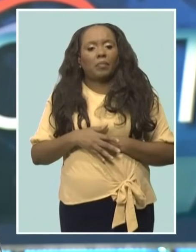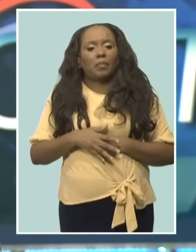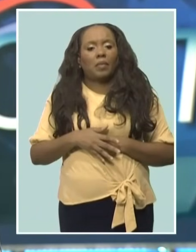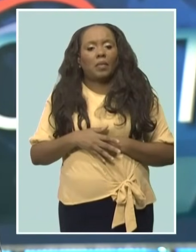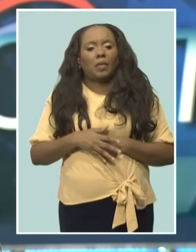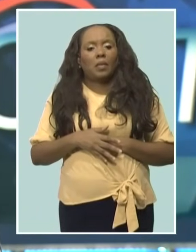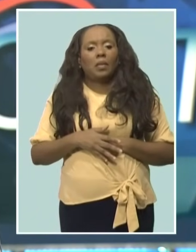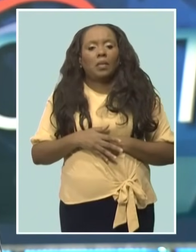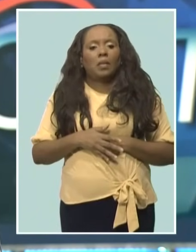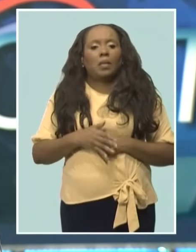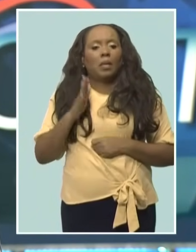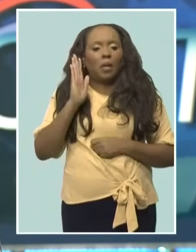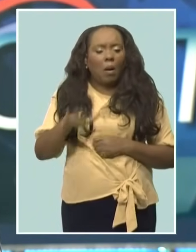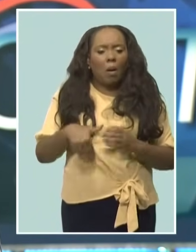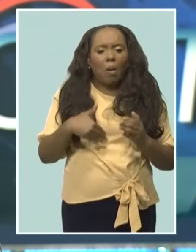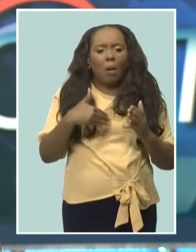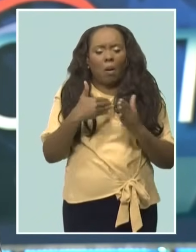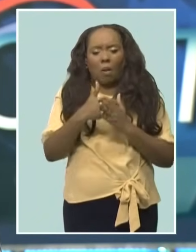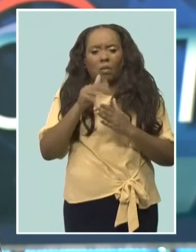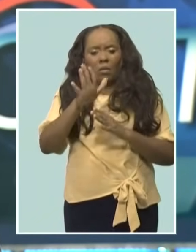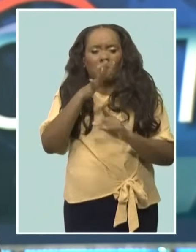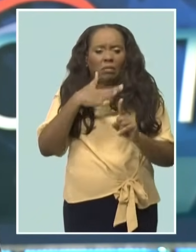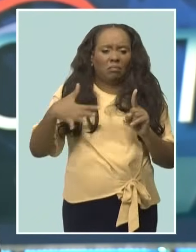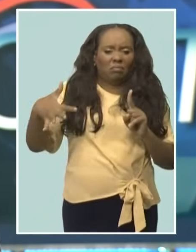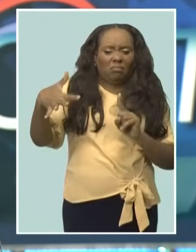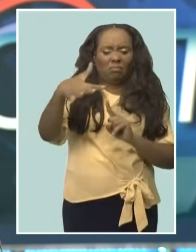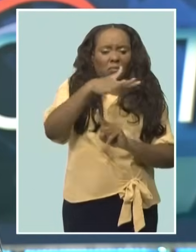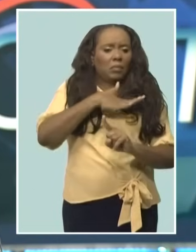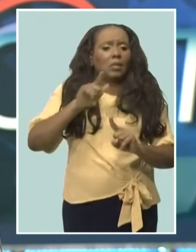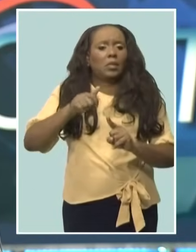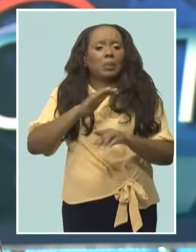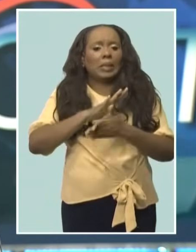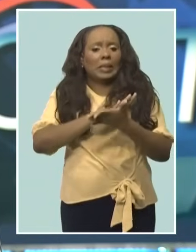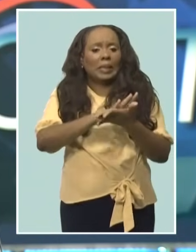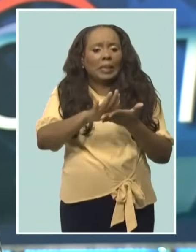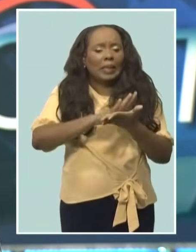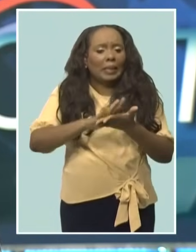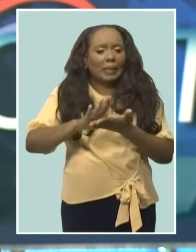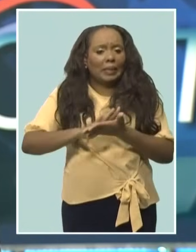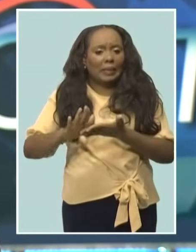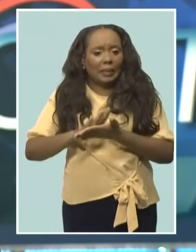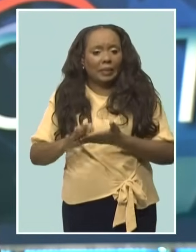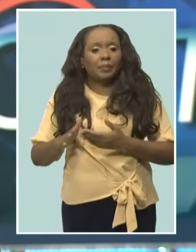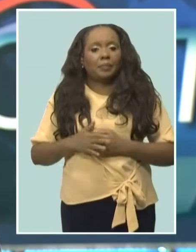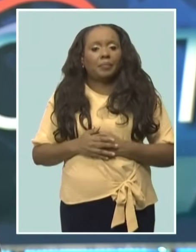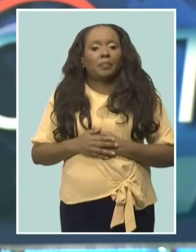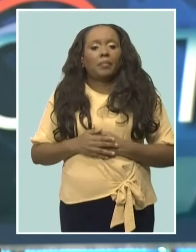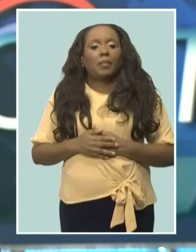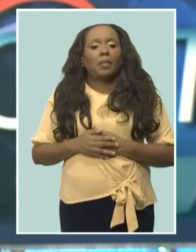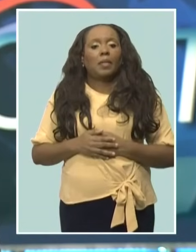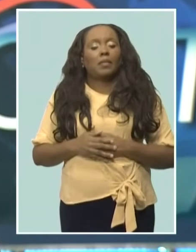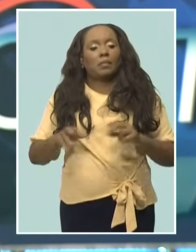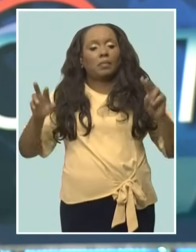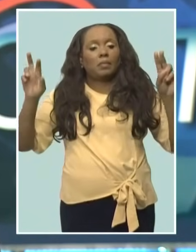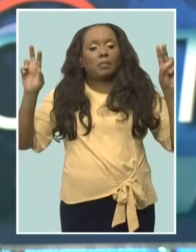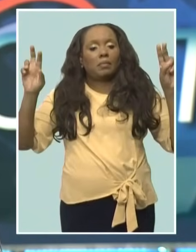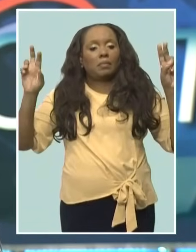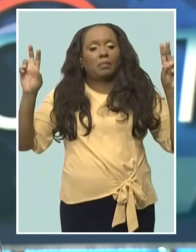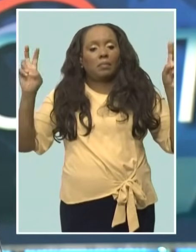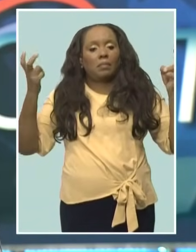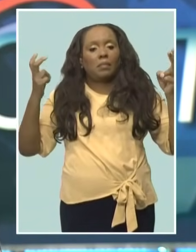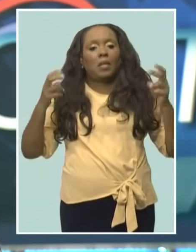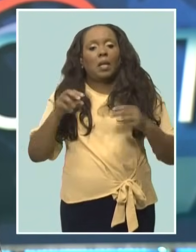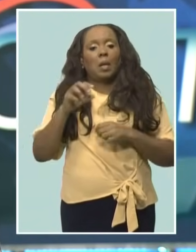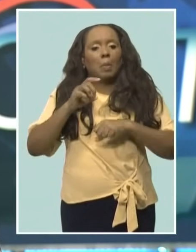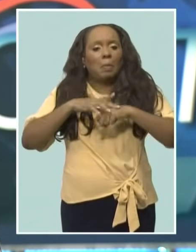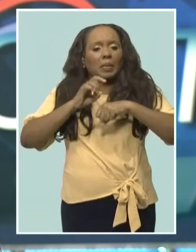remove all bromeliads from around their premises. Rachel Agard attended the annual Mosquito Week showcase and